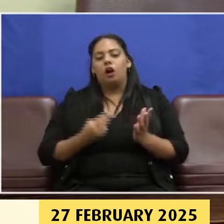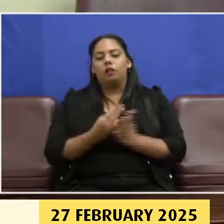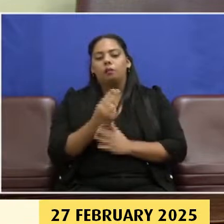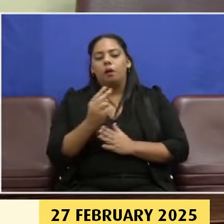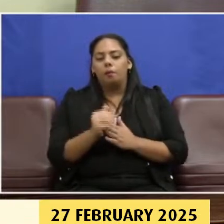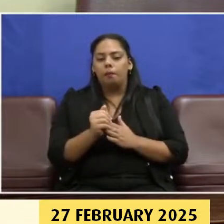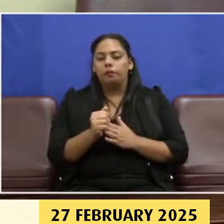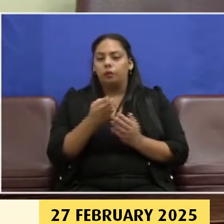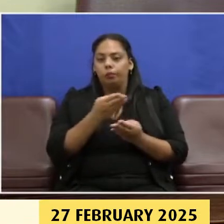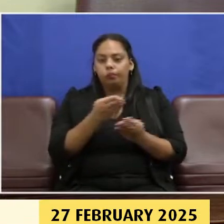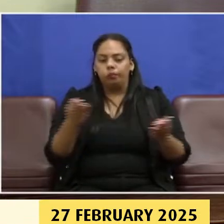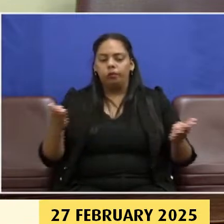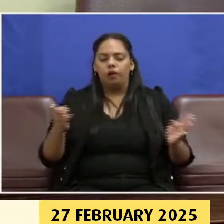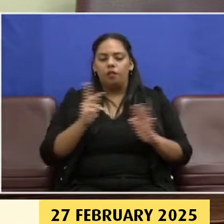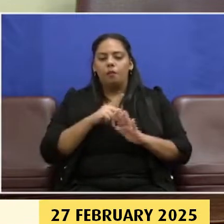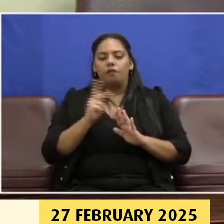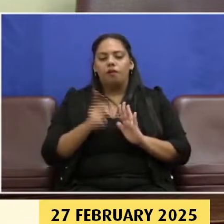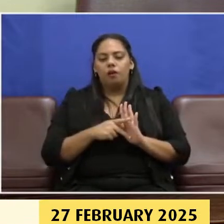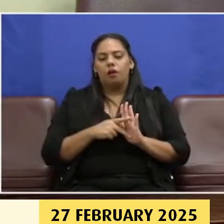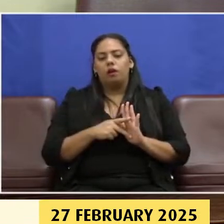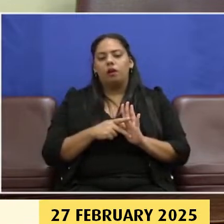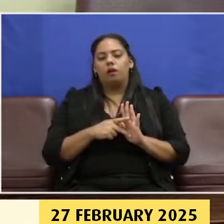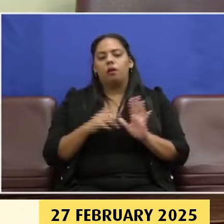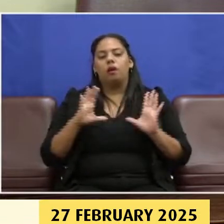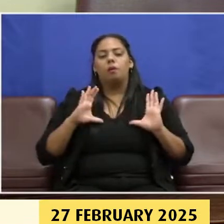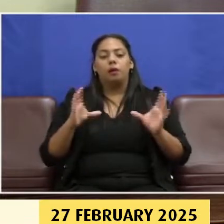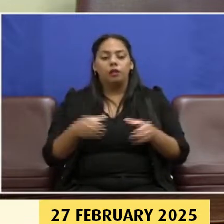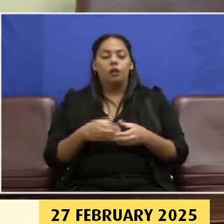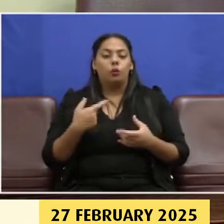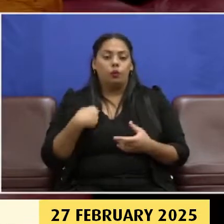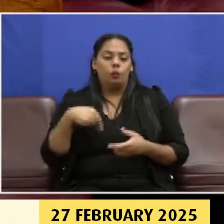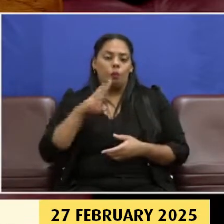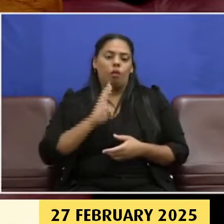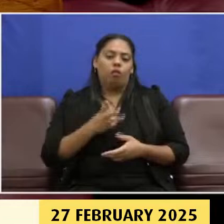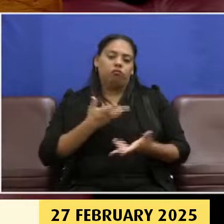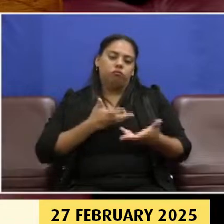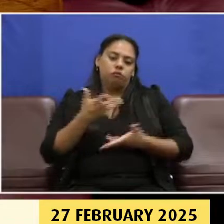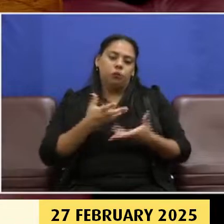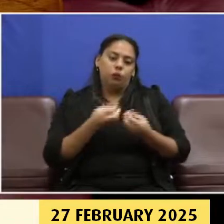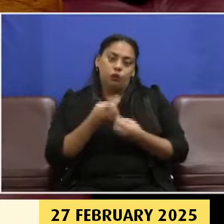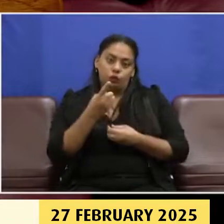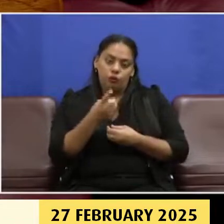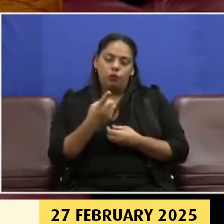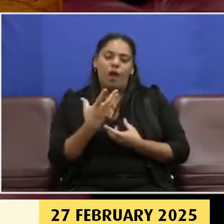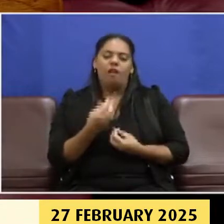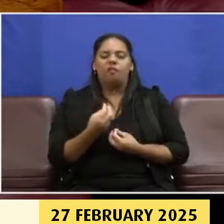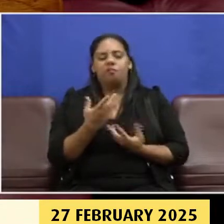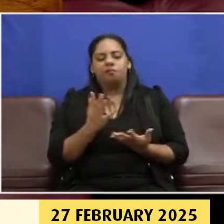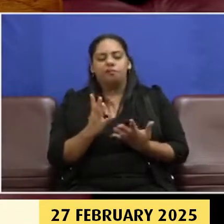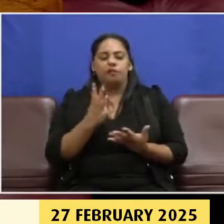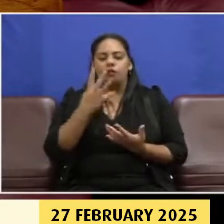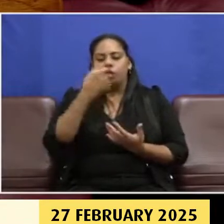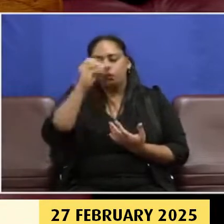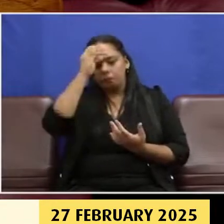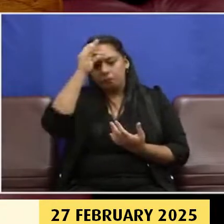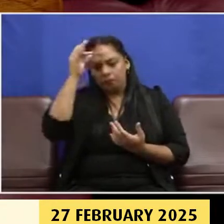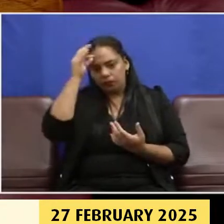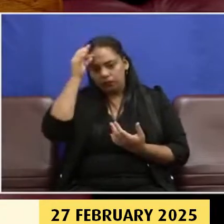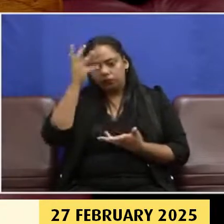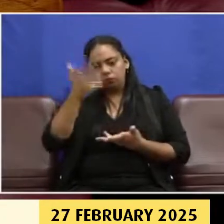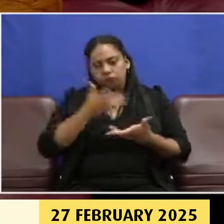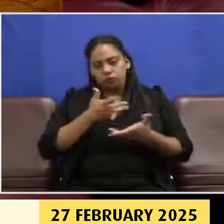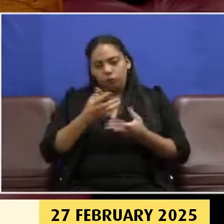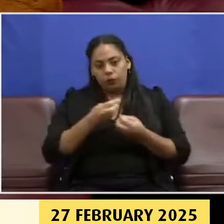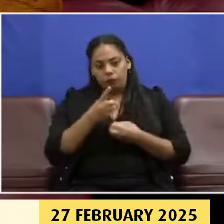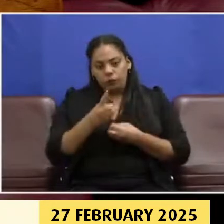Portfolio Committee. We will be engaging with you this morning. We will have 40 minutes to engage with you.